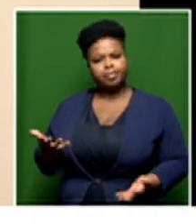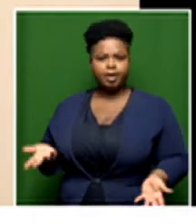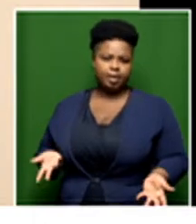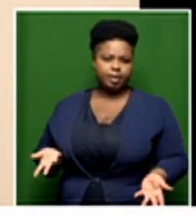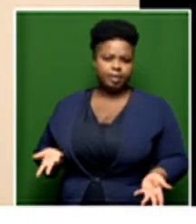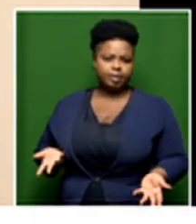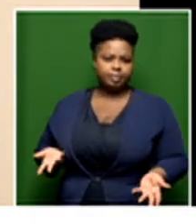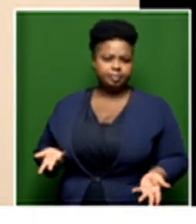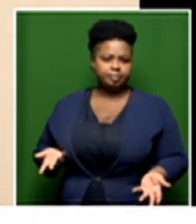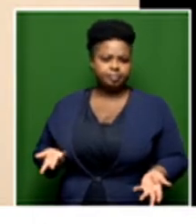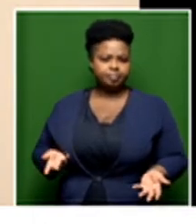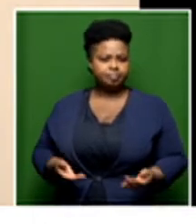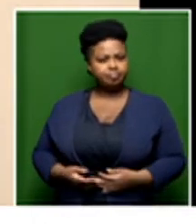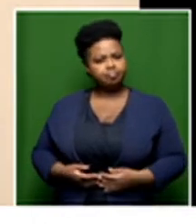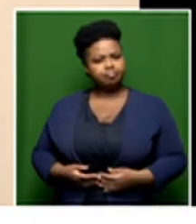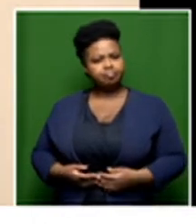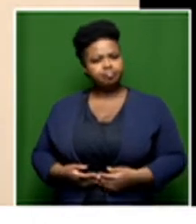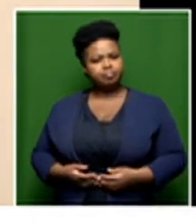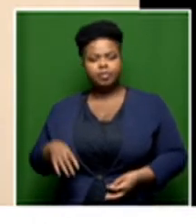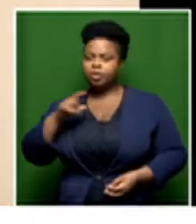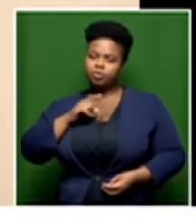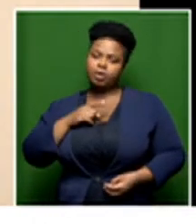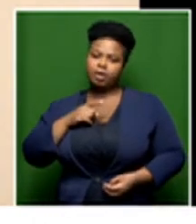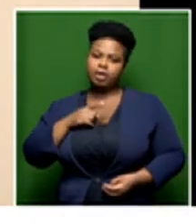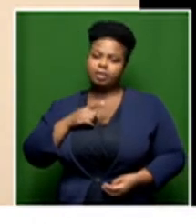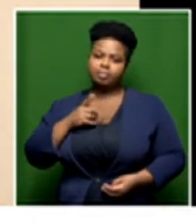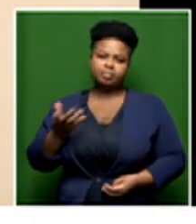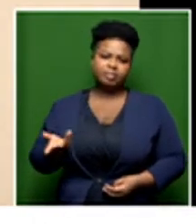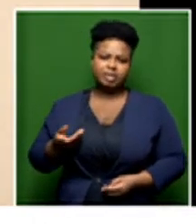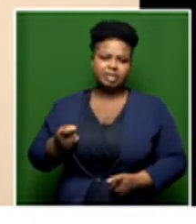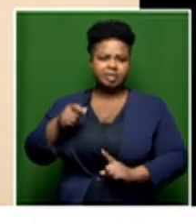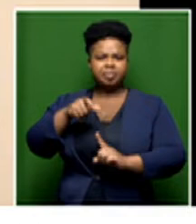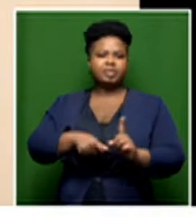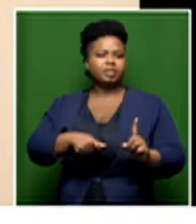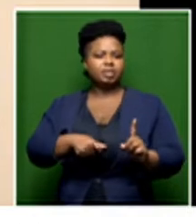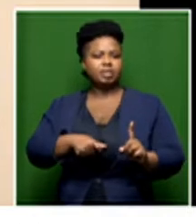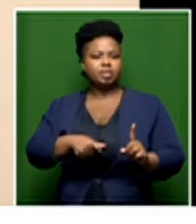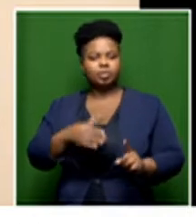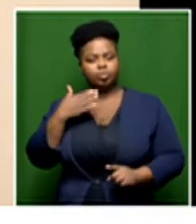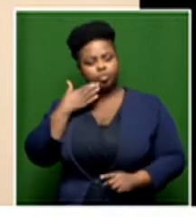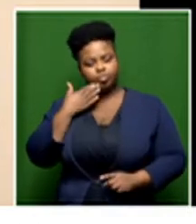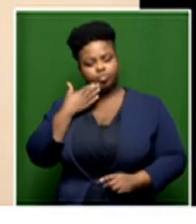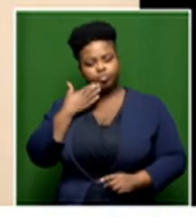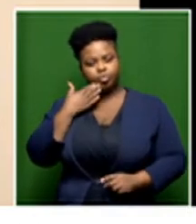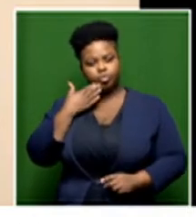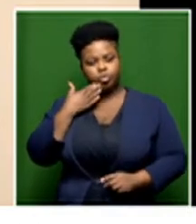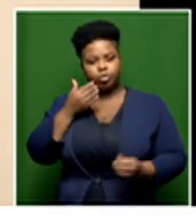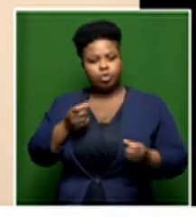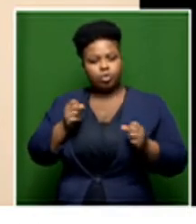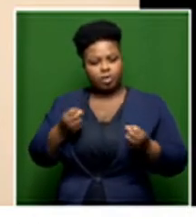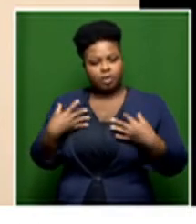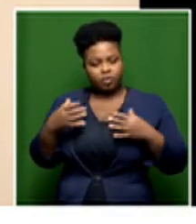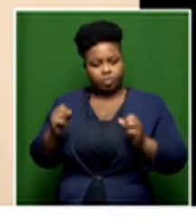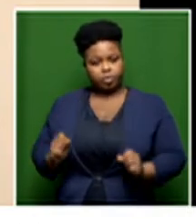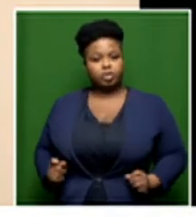her, you know, a trailblazer, a person who cleared the path for us,